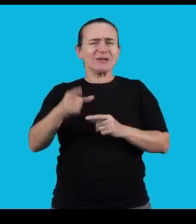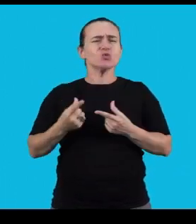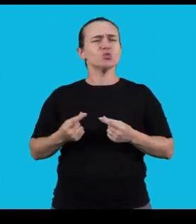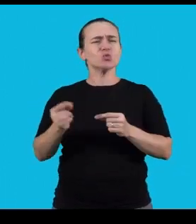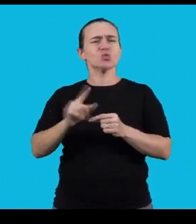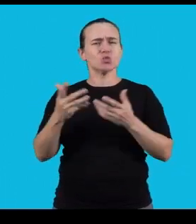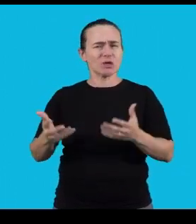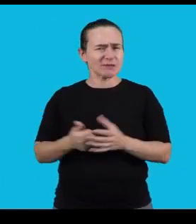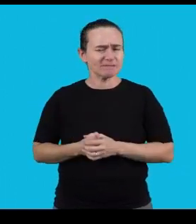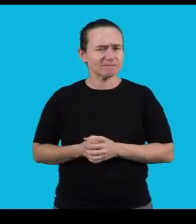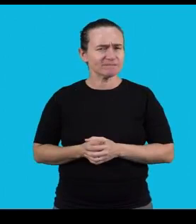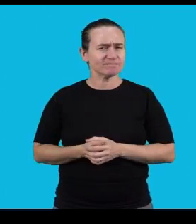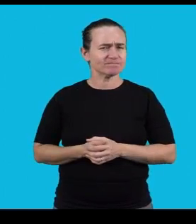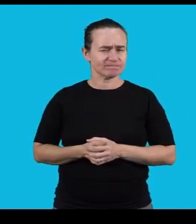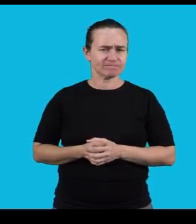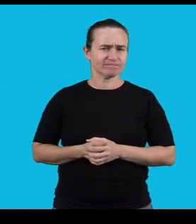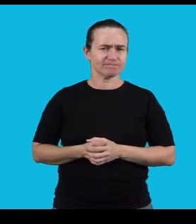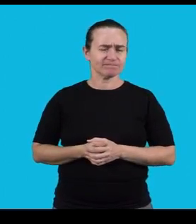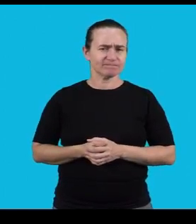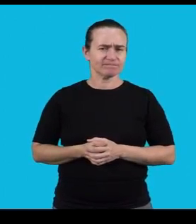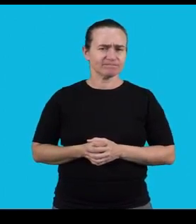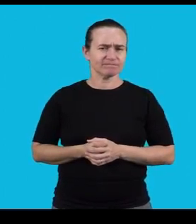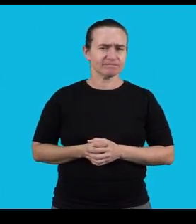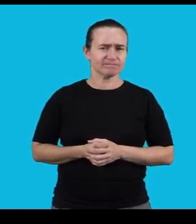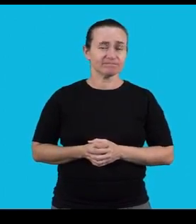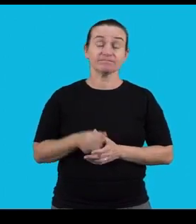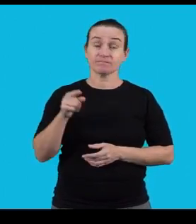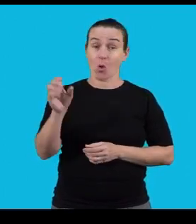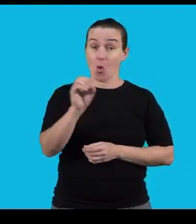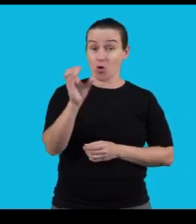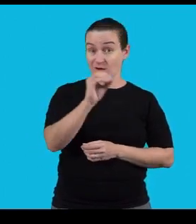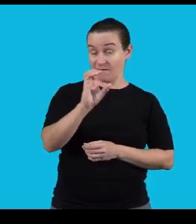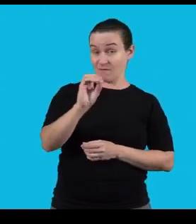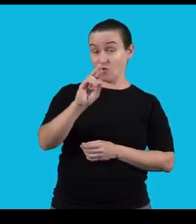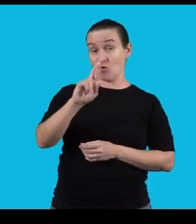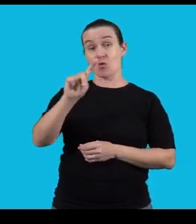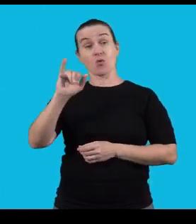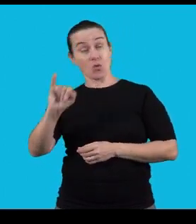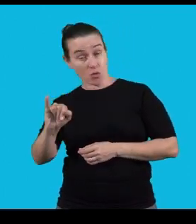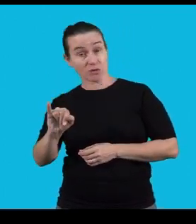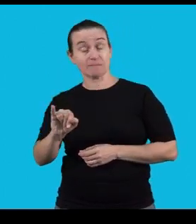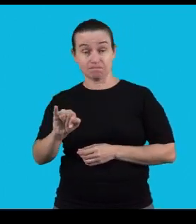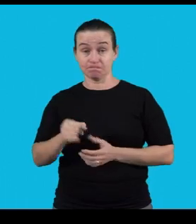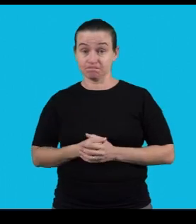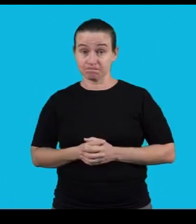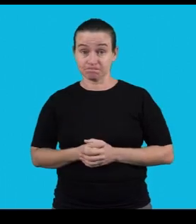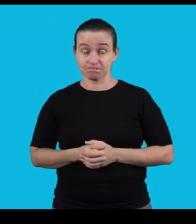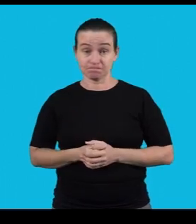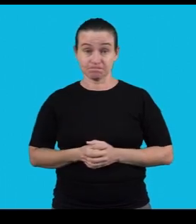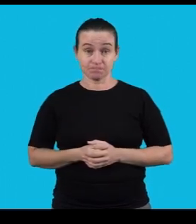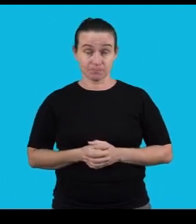of the receptors. So what do? The organ of Corti, what they do, remember they take